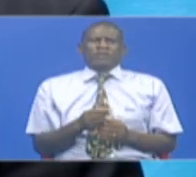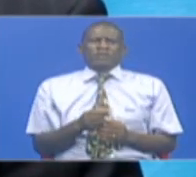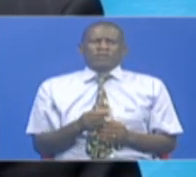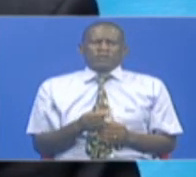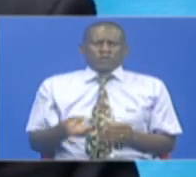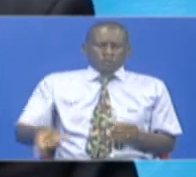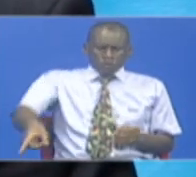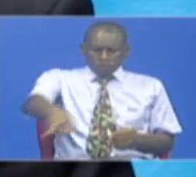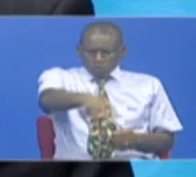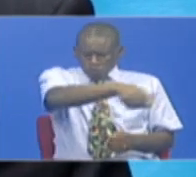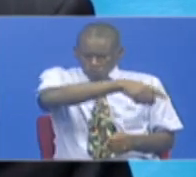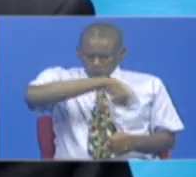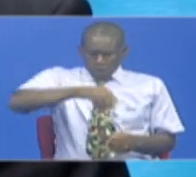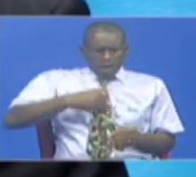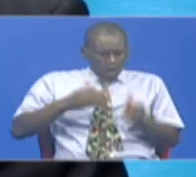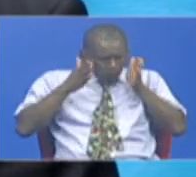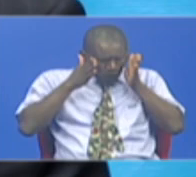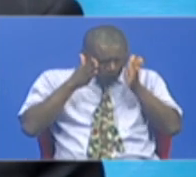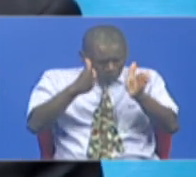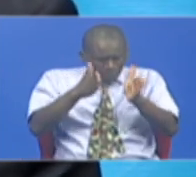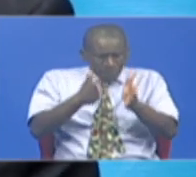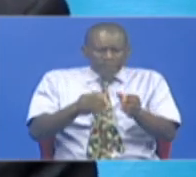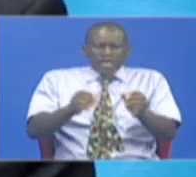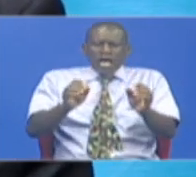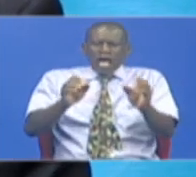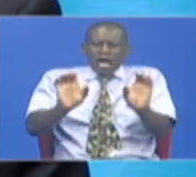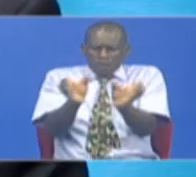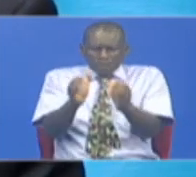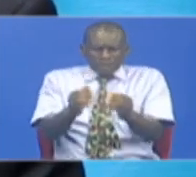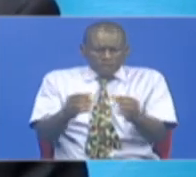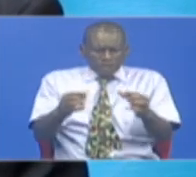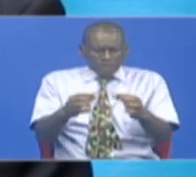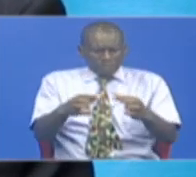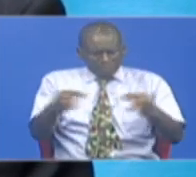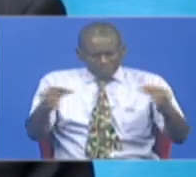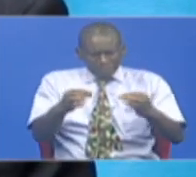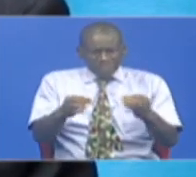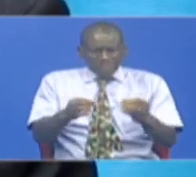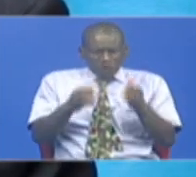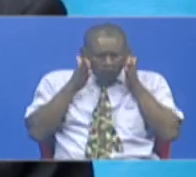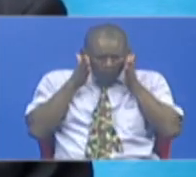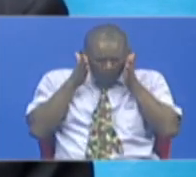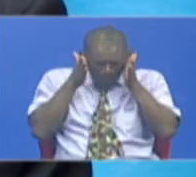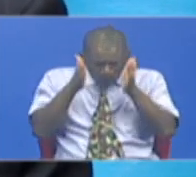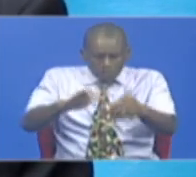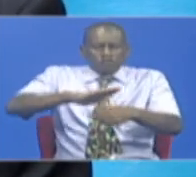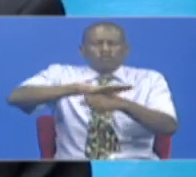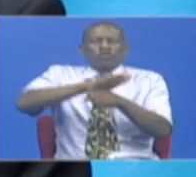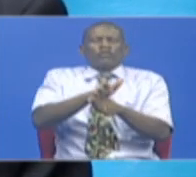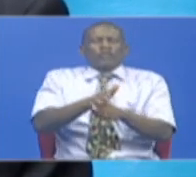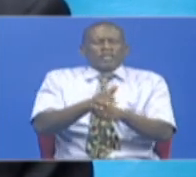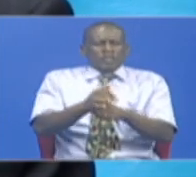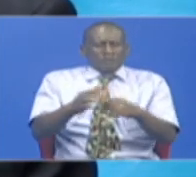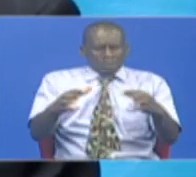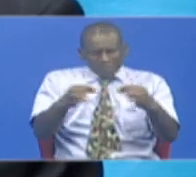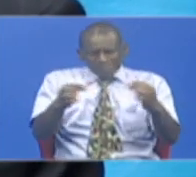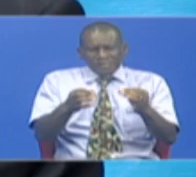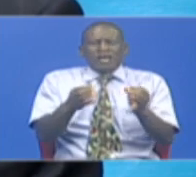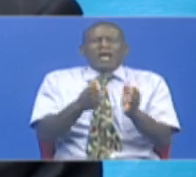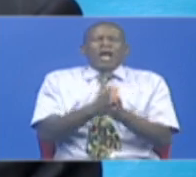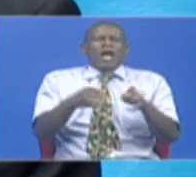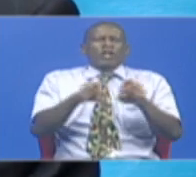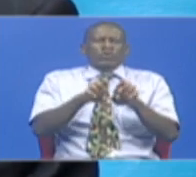we have focused our briefings mainly on COVID-19, and understandably